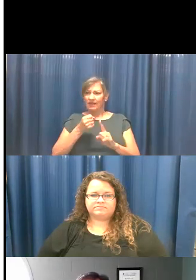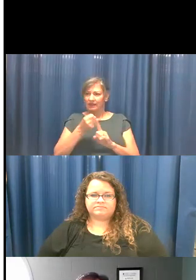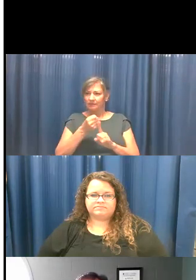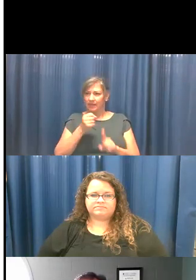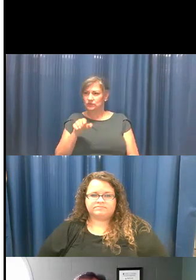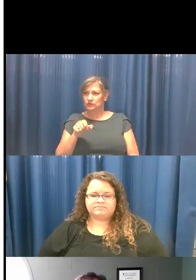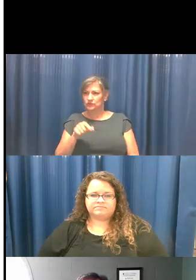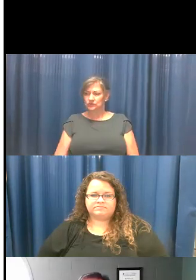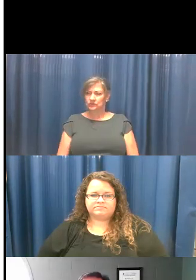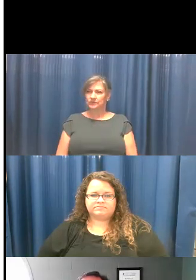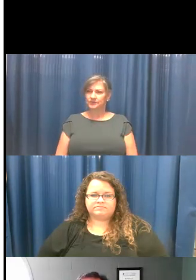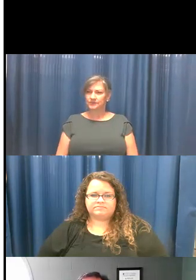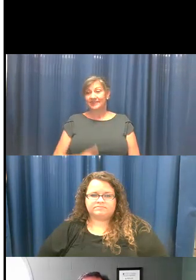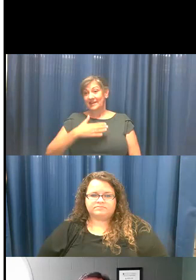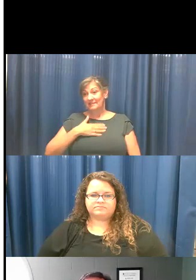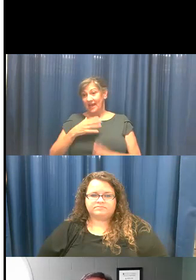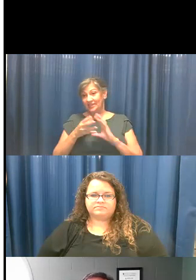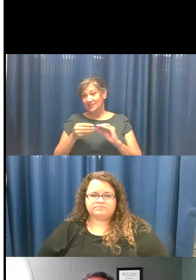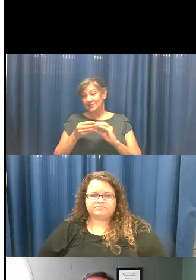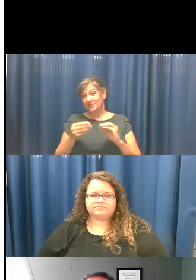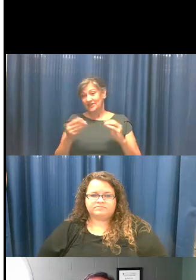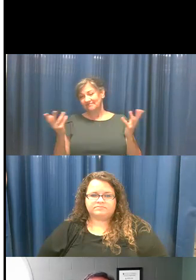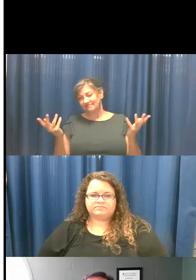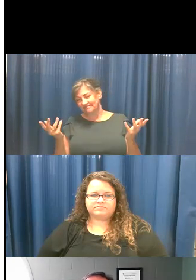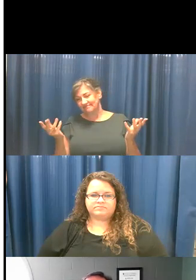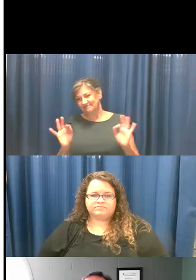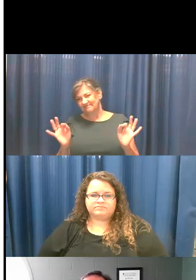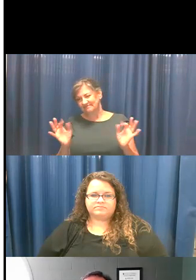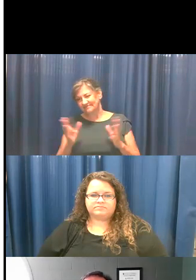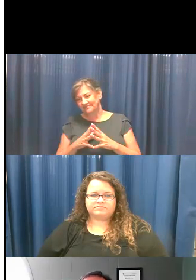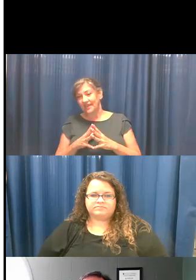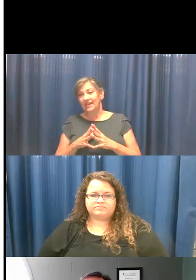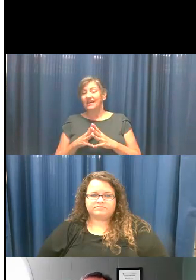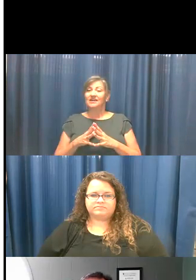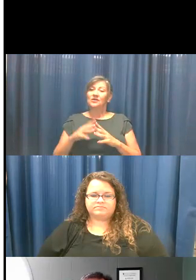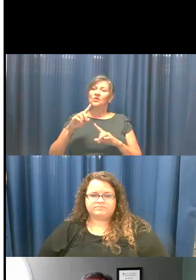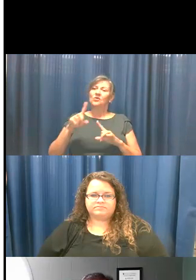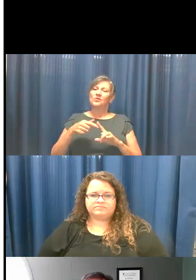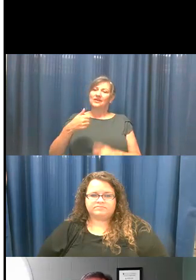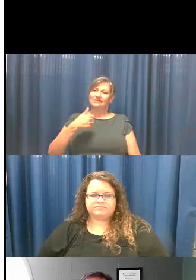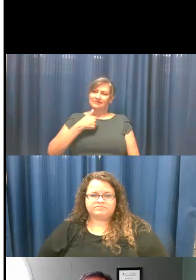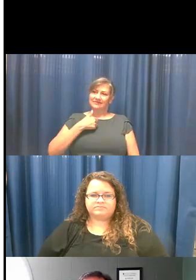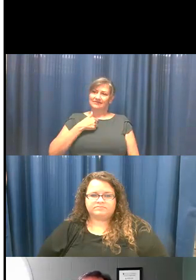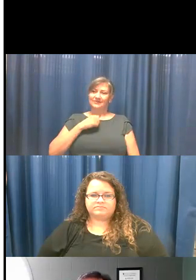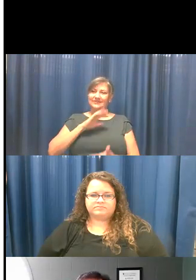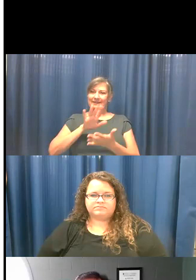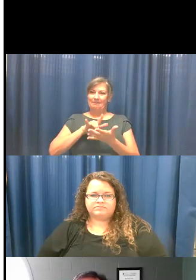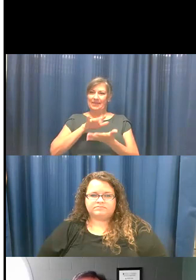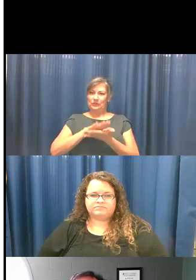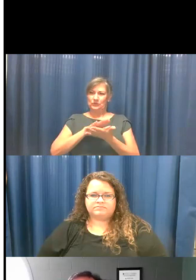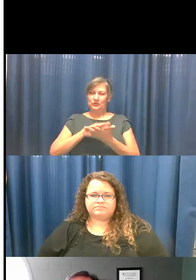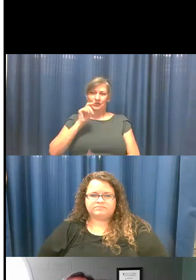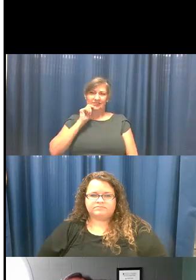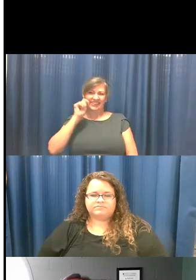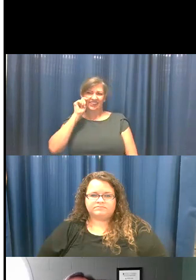So my story of little consequence is that when I was a middle school or a teenager,